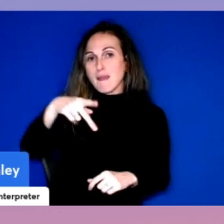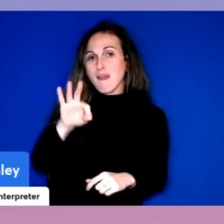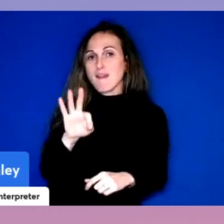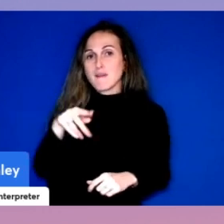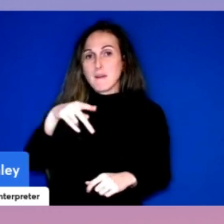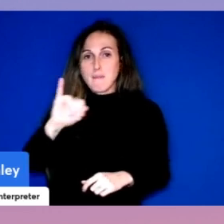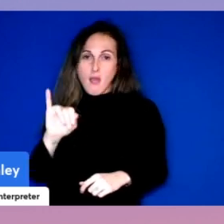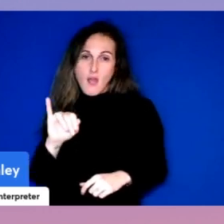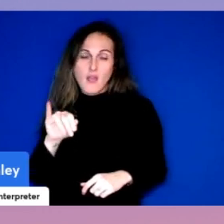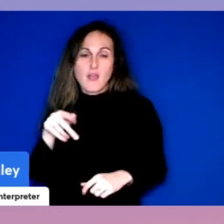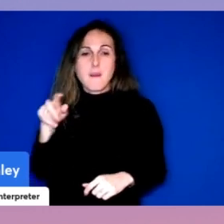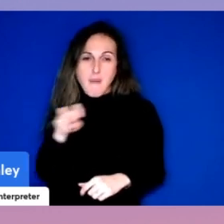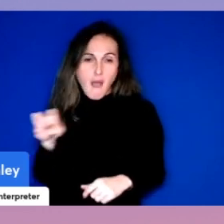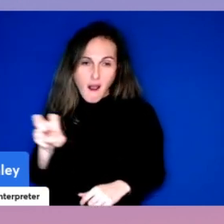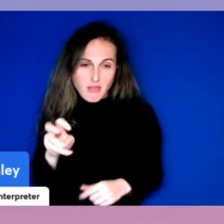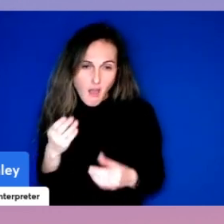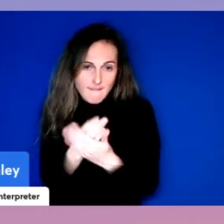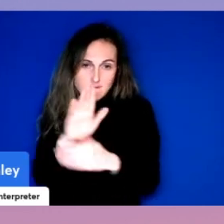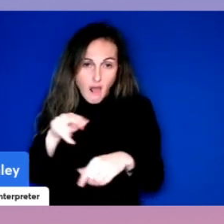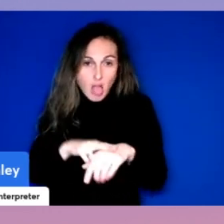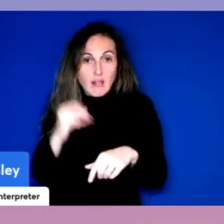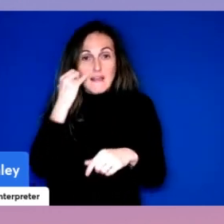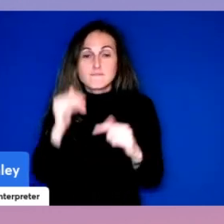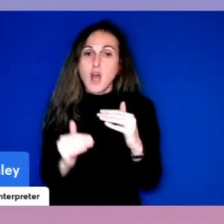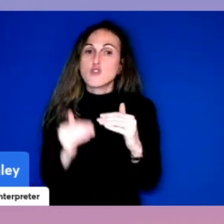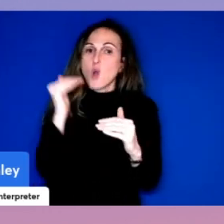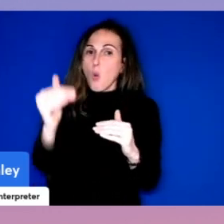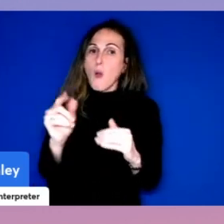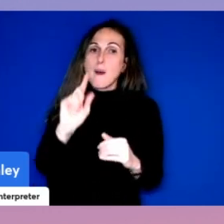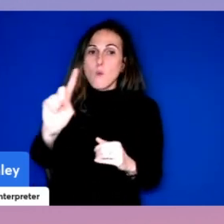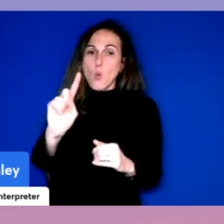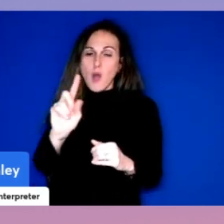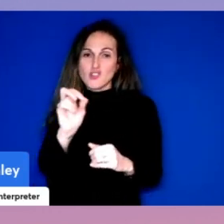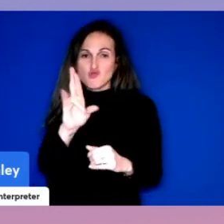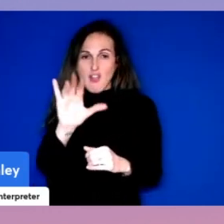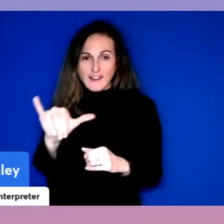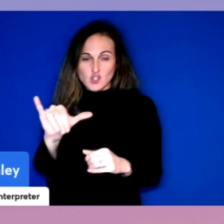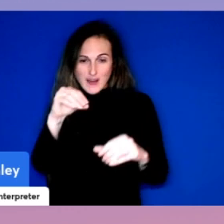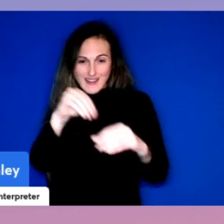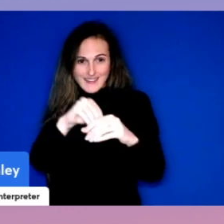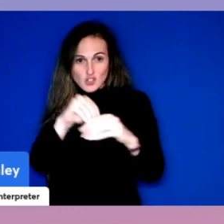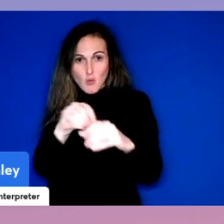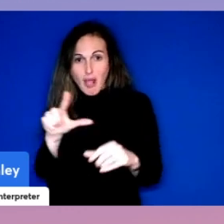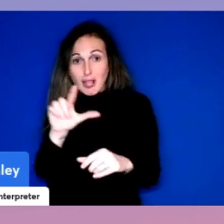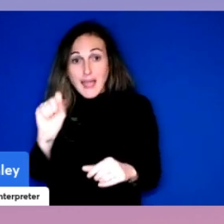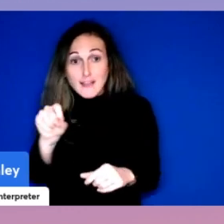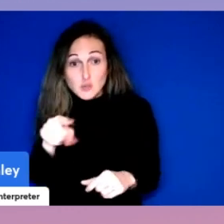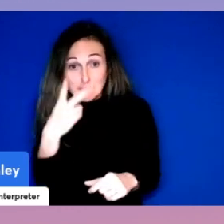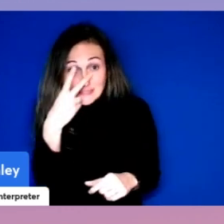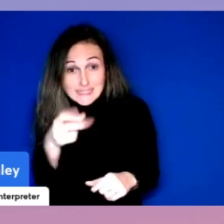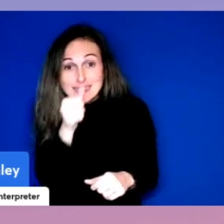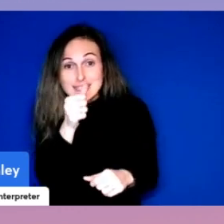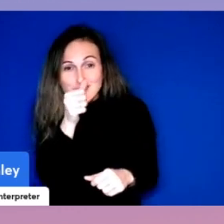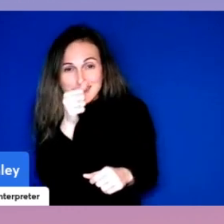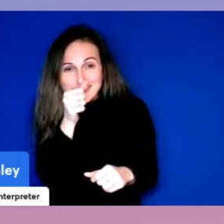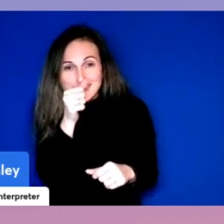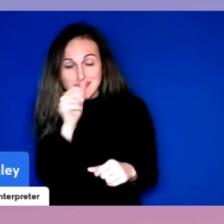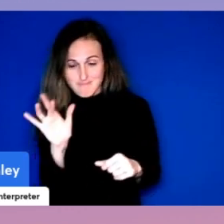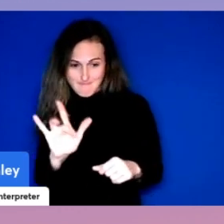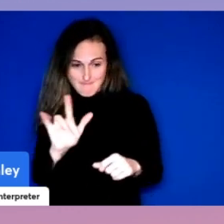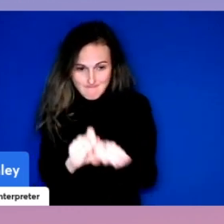my Python file. But if I go up one directory and ls, you see secrets. If I go into